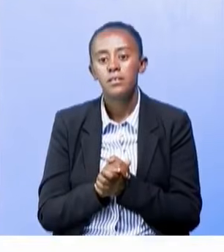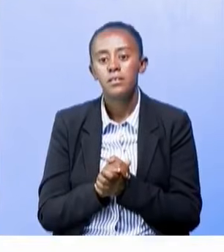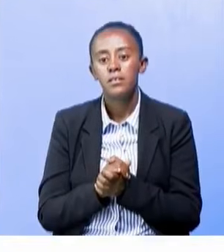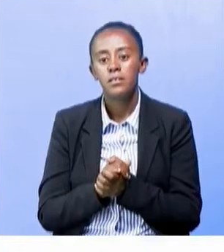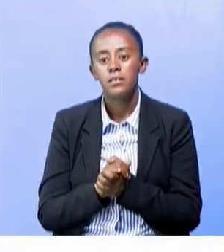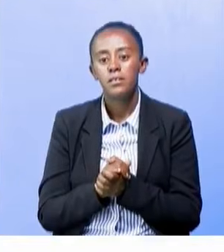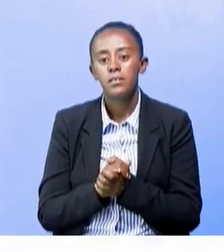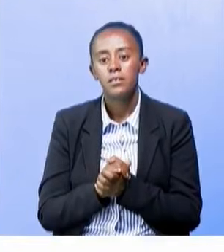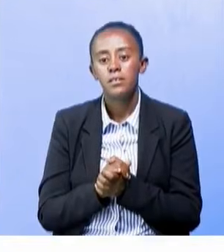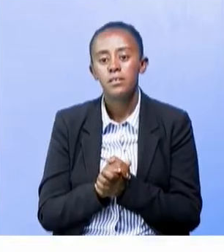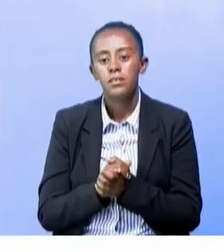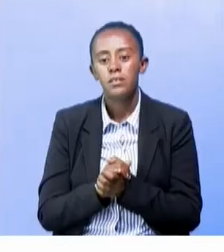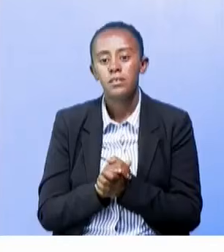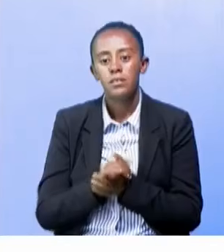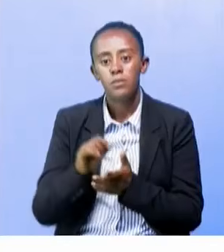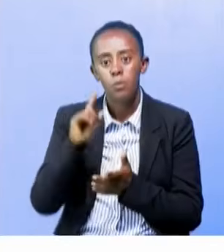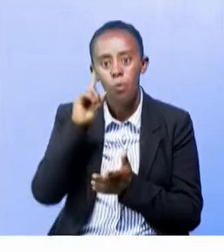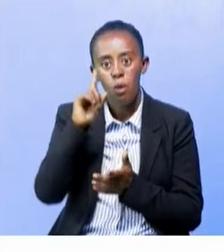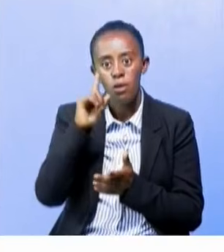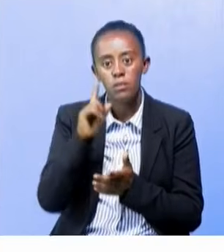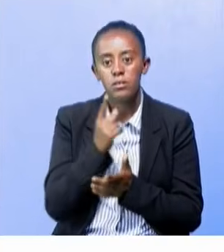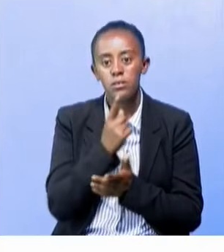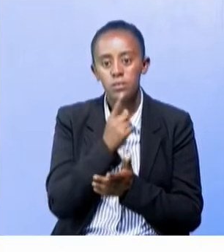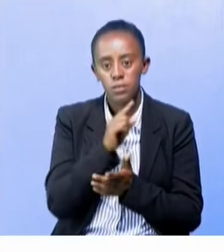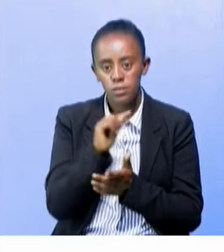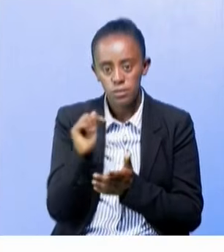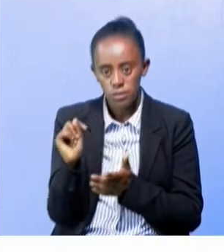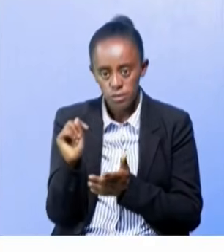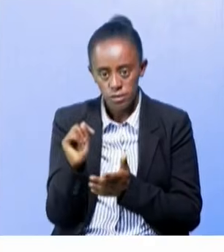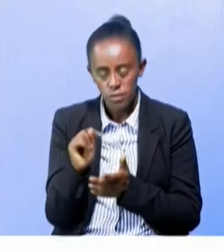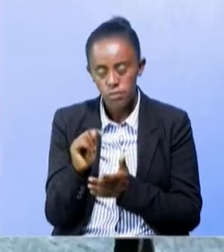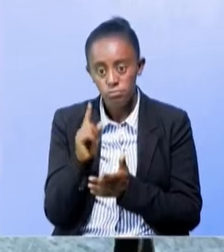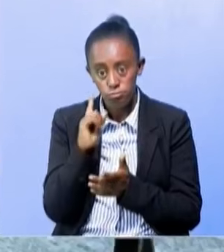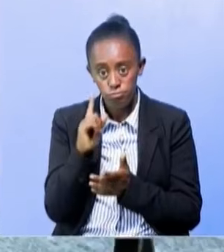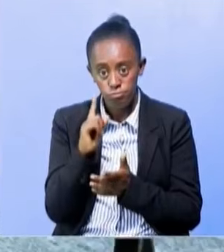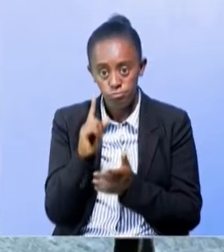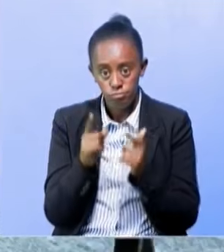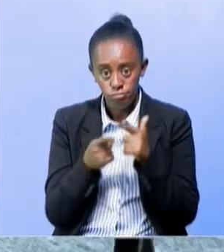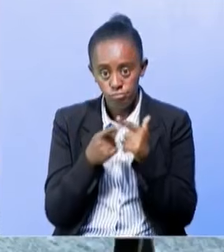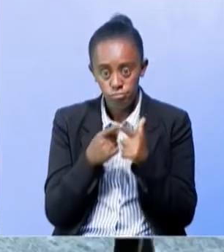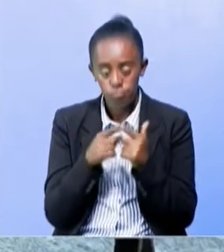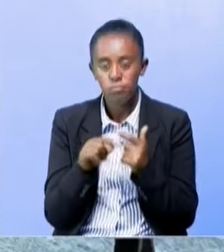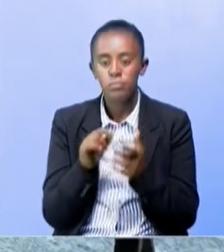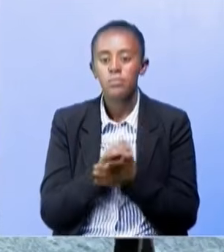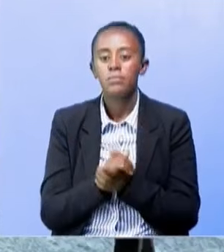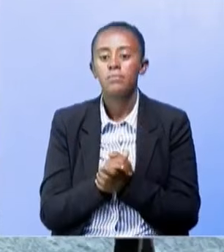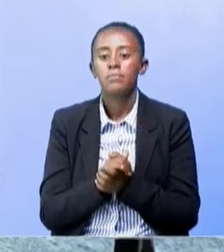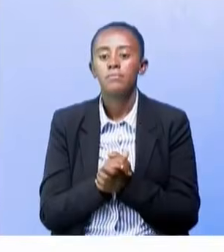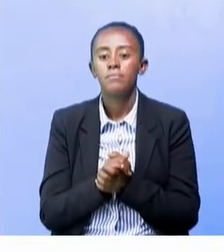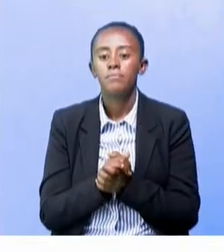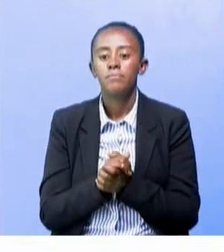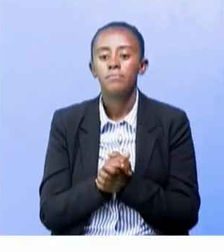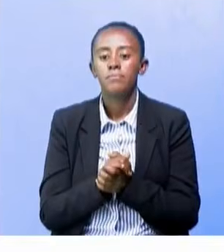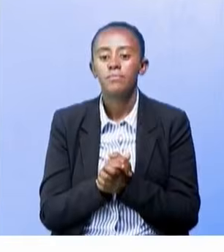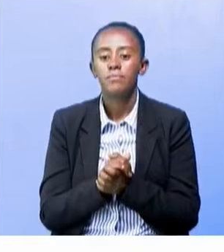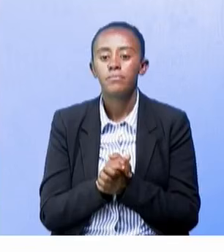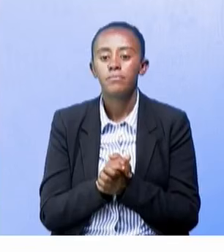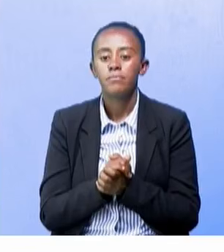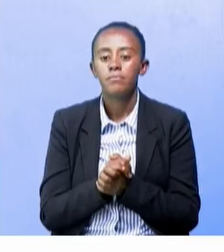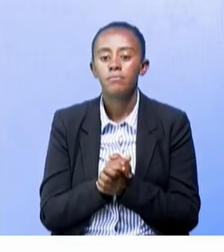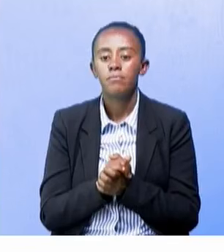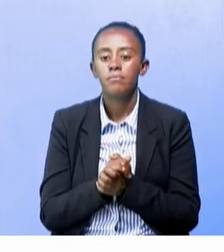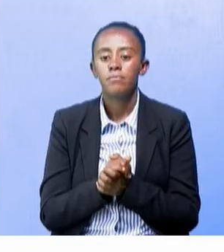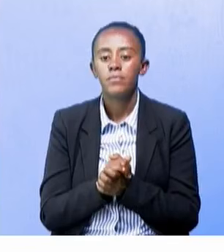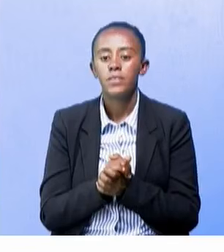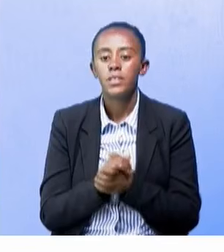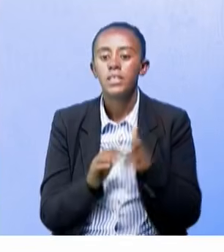will be number 1. So, this is the second. So, number 1 is the second. What